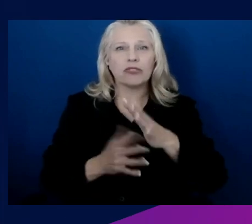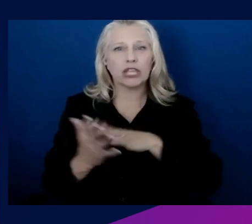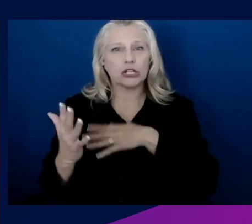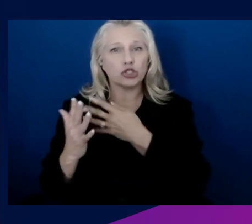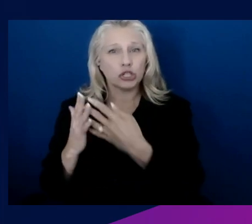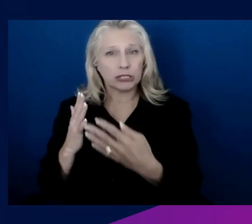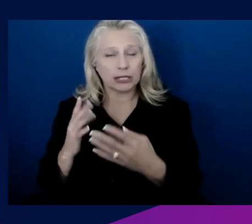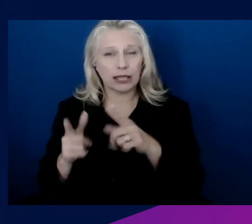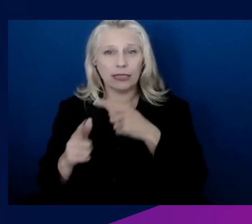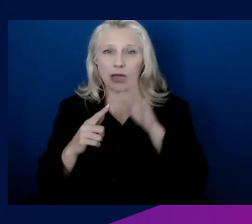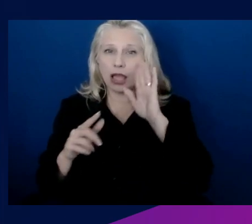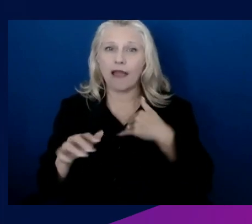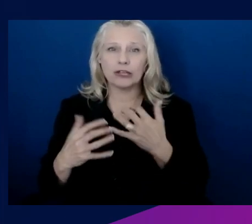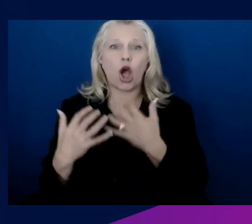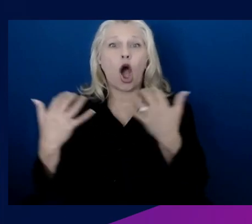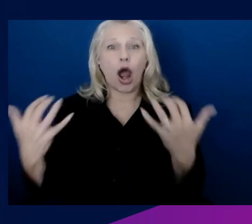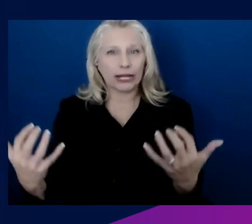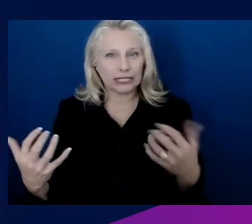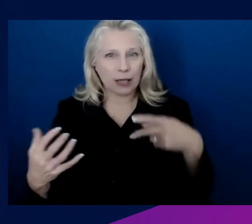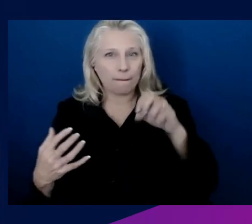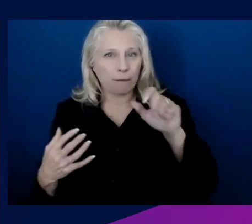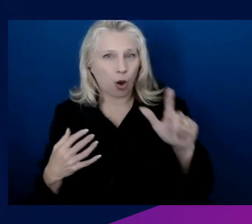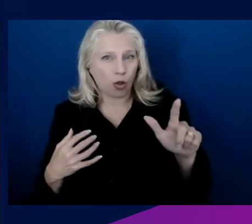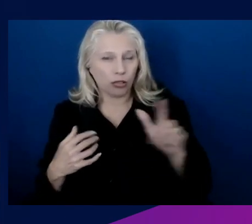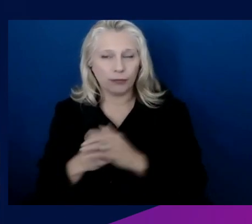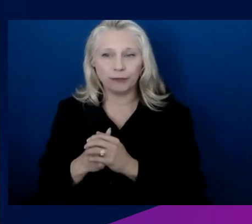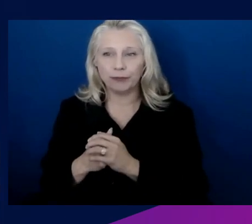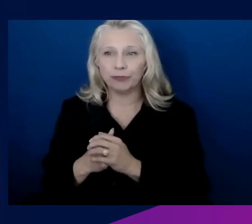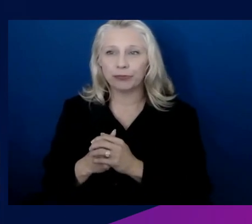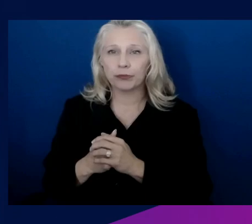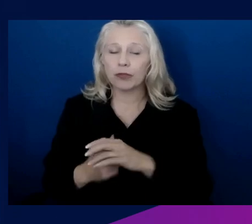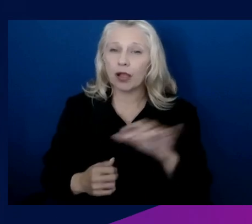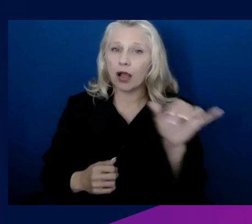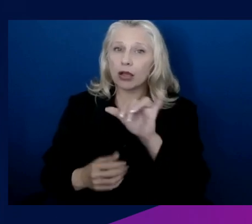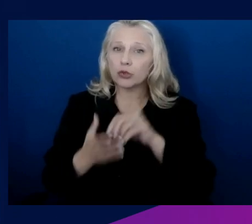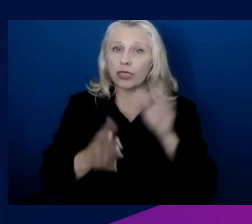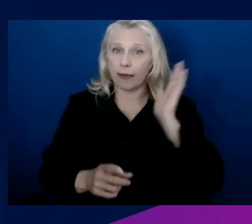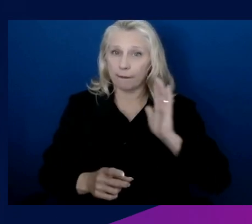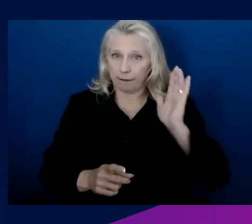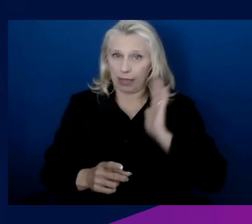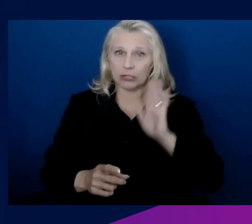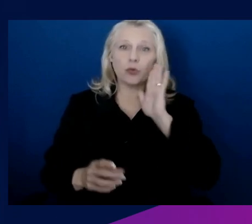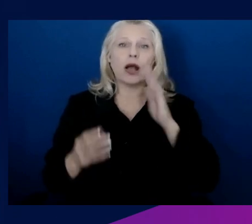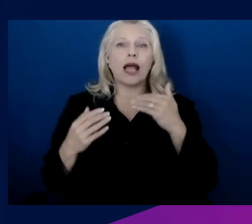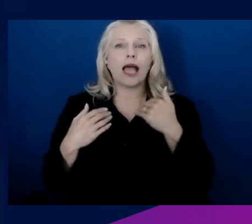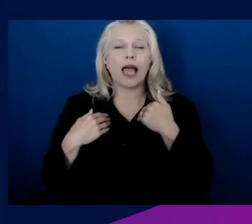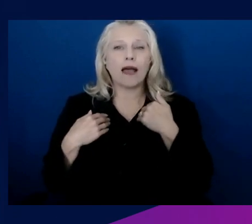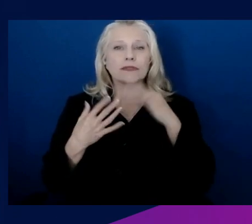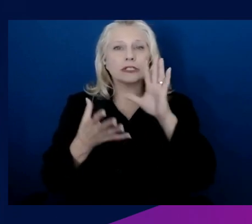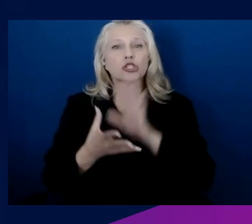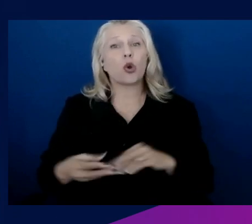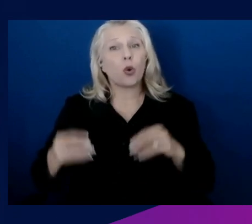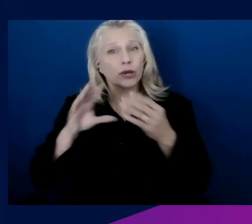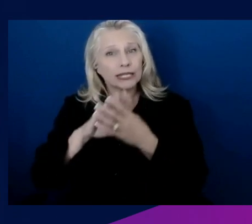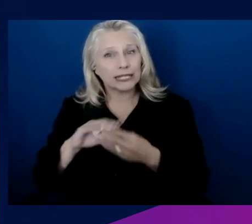an audience poll. We also have, as we have in the past, we will have a series of stories